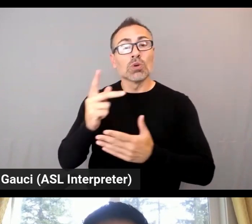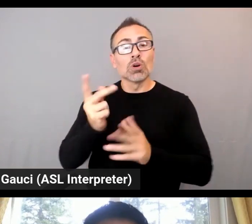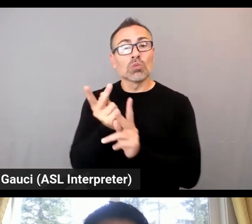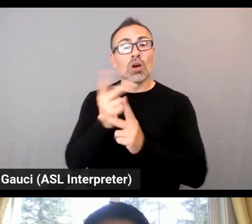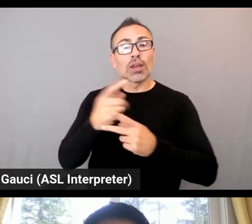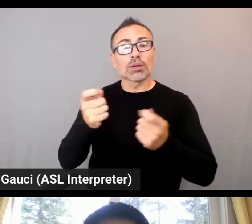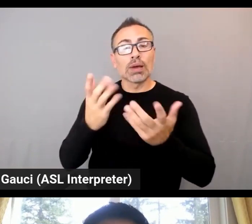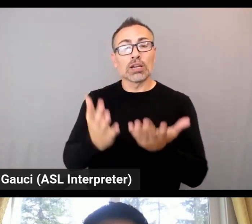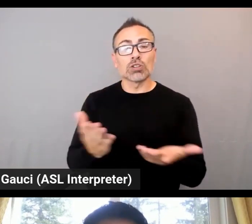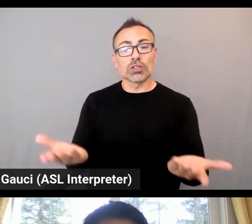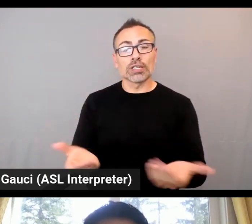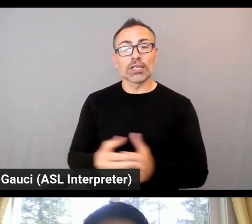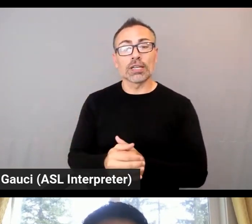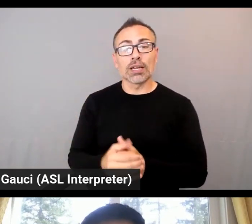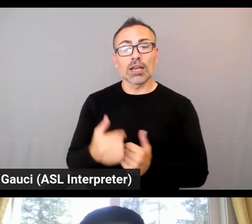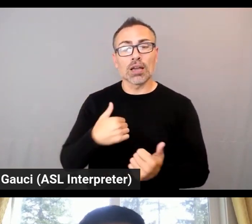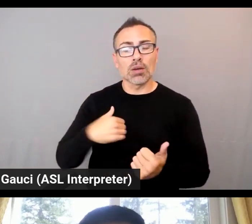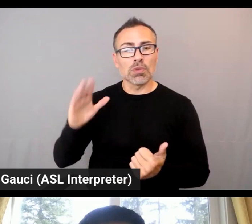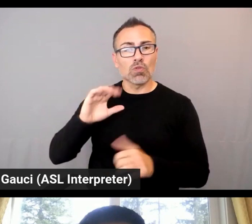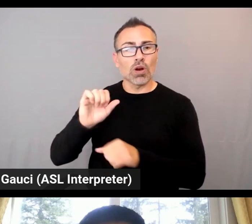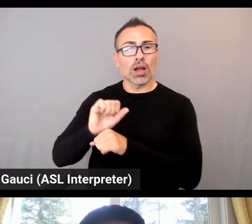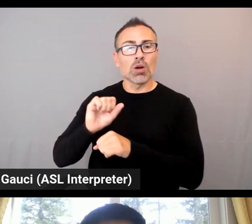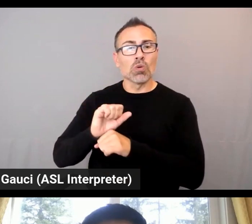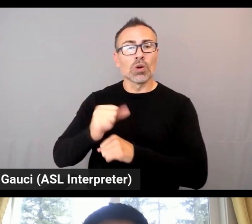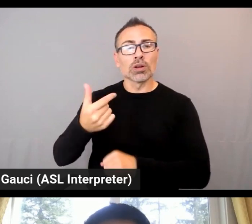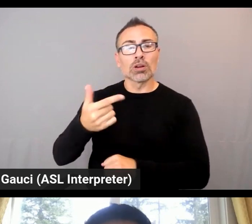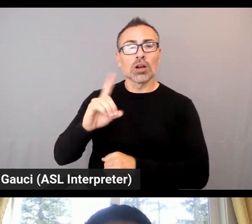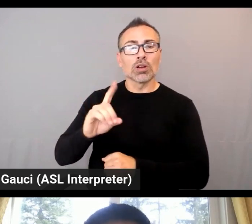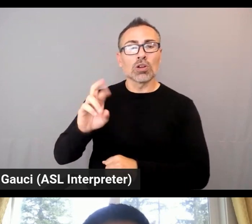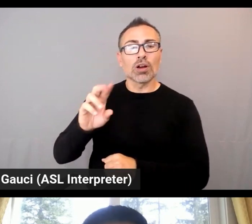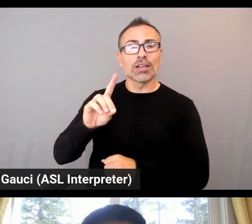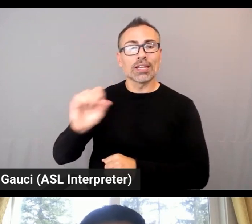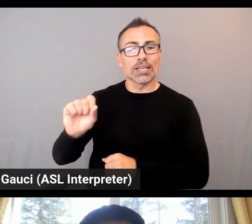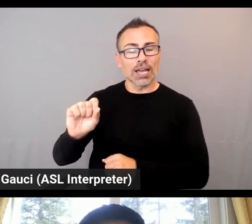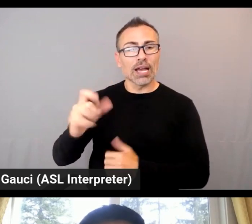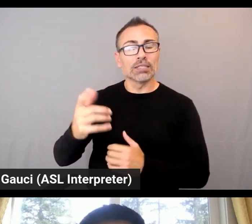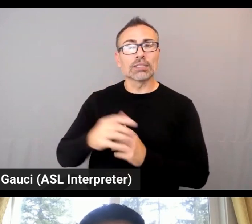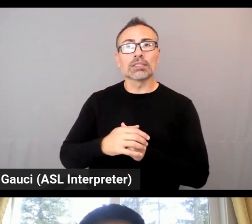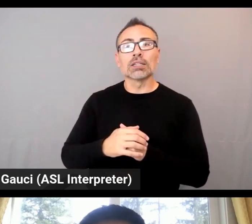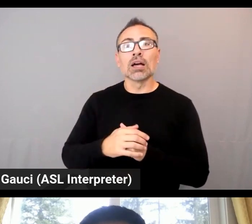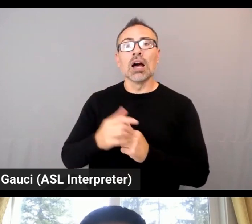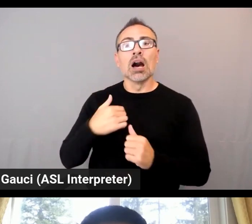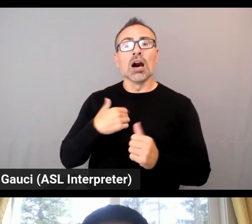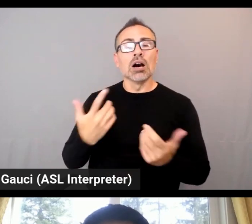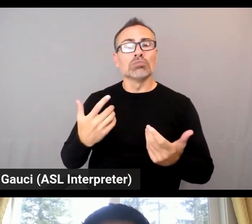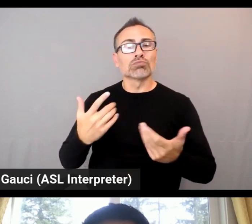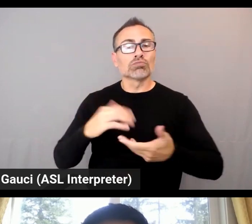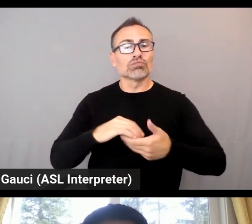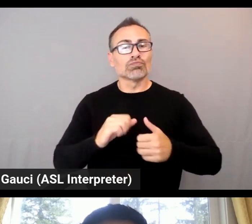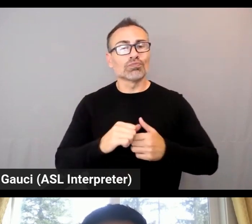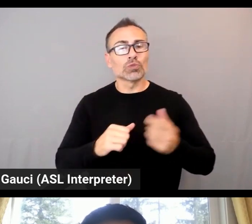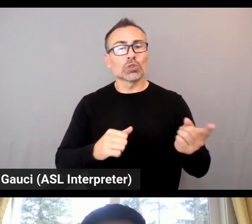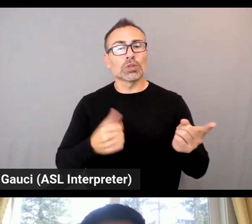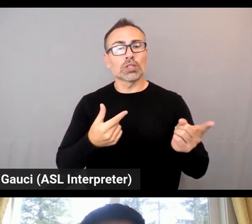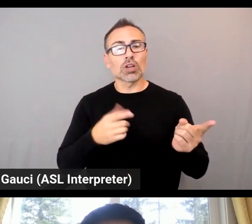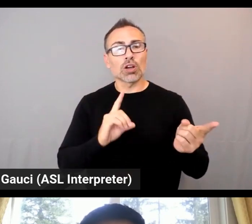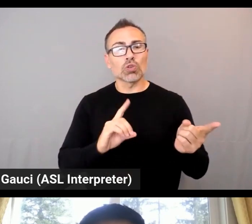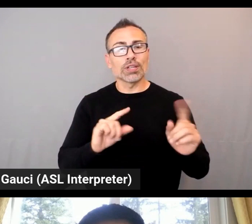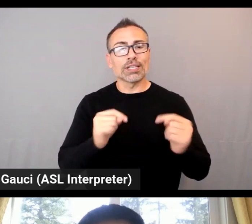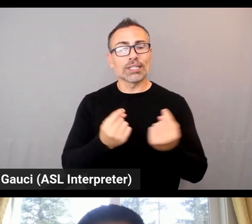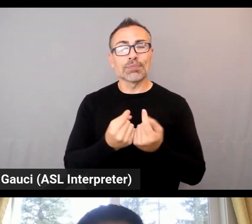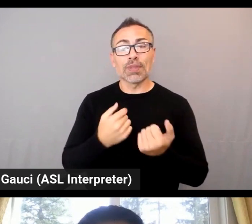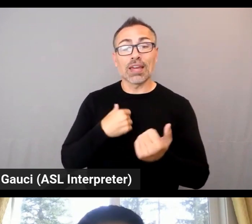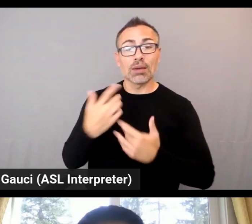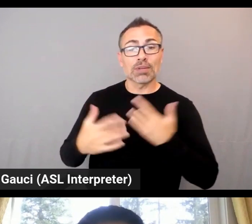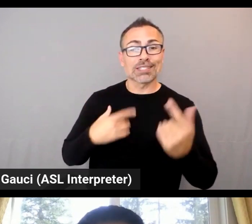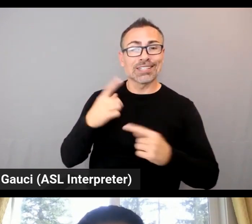manager who worked on GuardDuty RDS protection, collaborating with the GuardDuty team. And I'm more than excited to talk about this